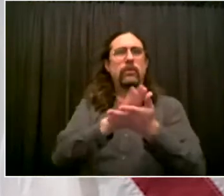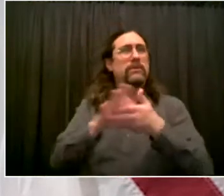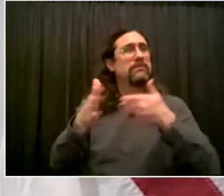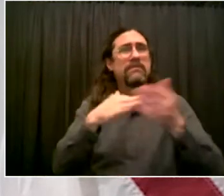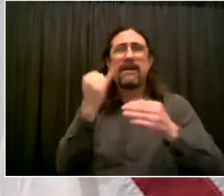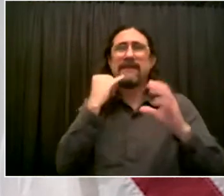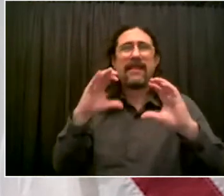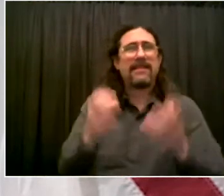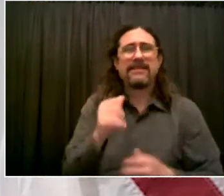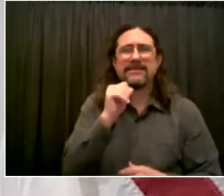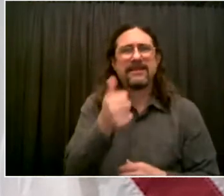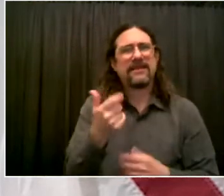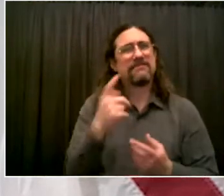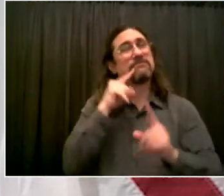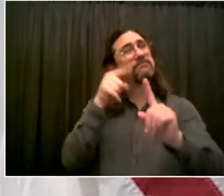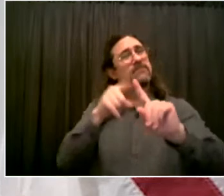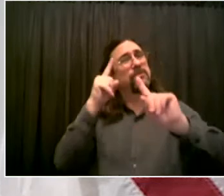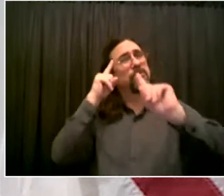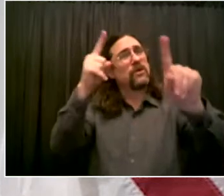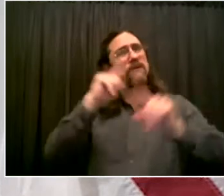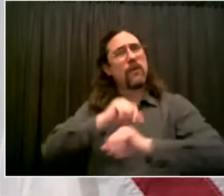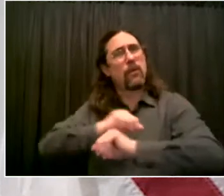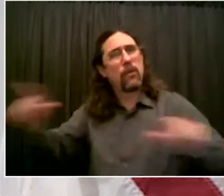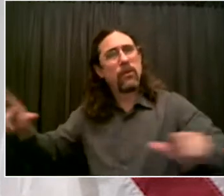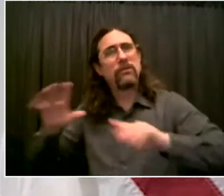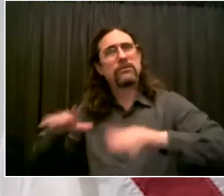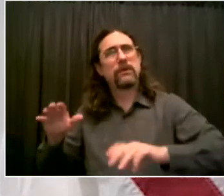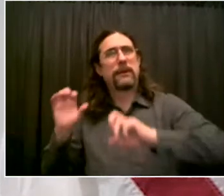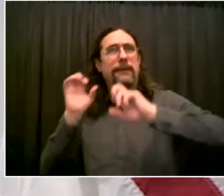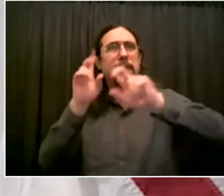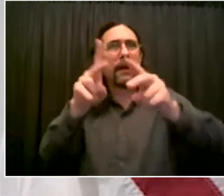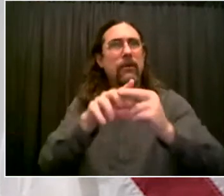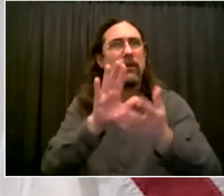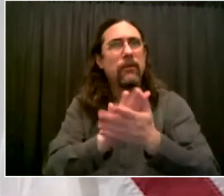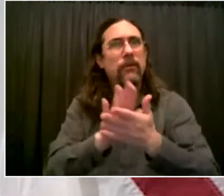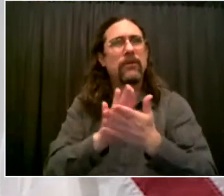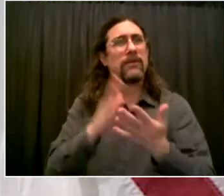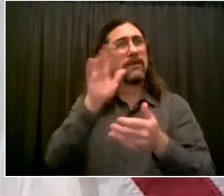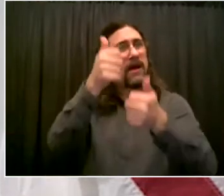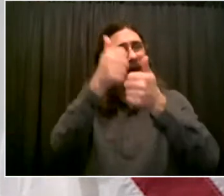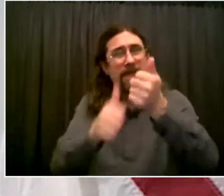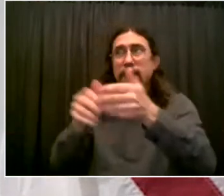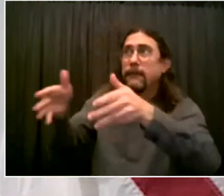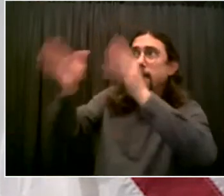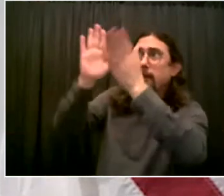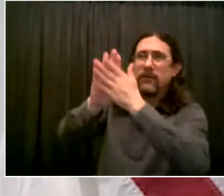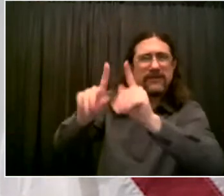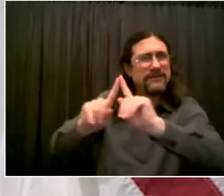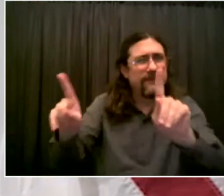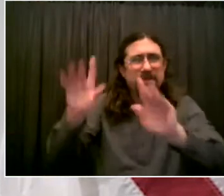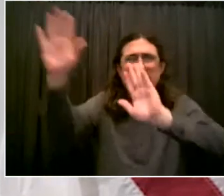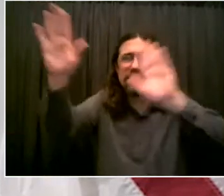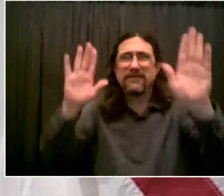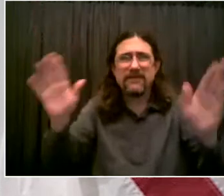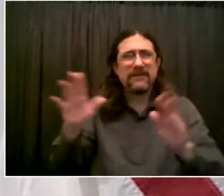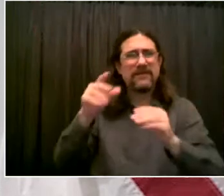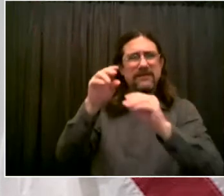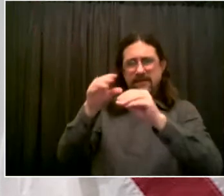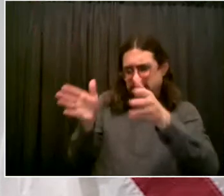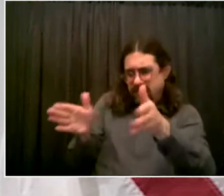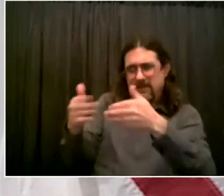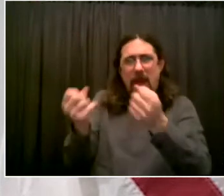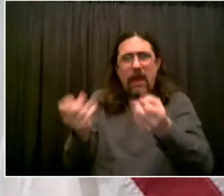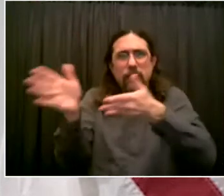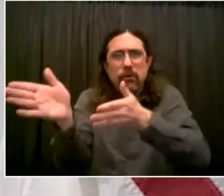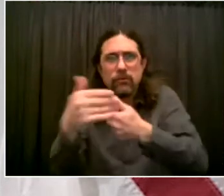then in September, we intend to be full strength. All kids who are ready to be back in the classroom will be accommodated. Go